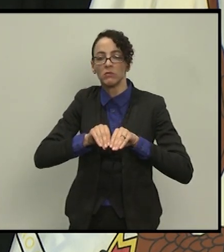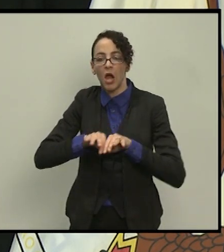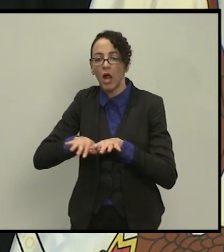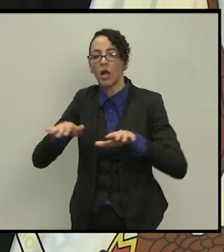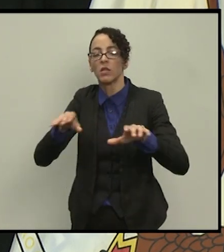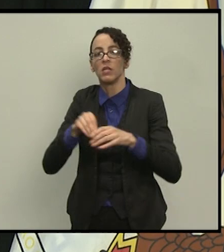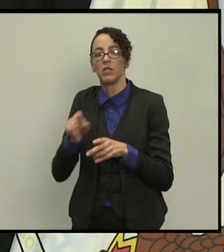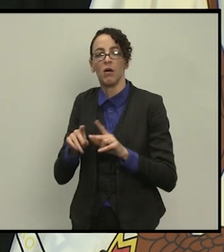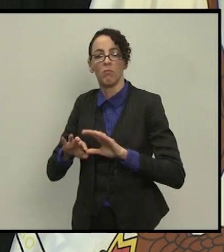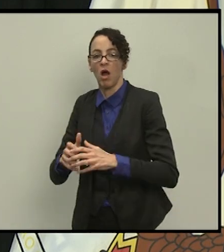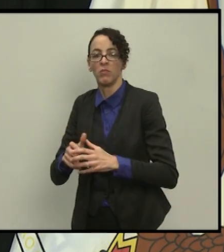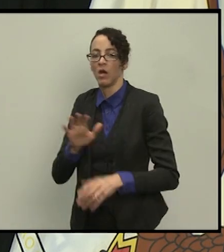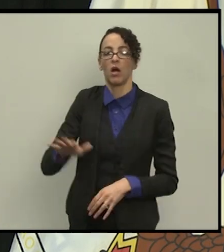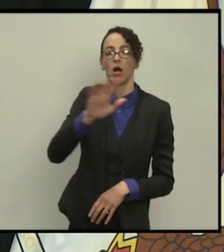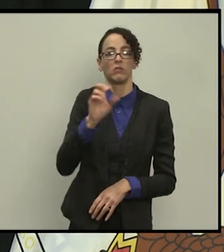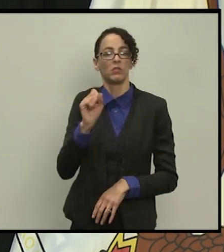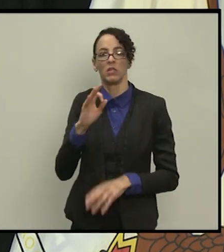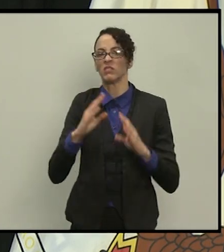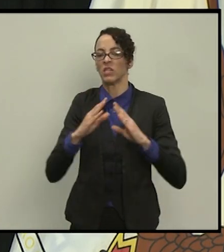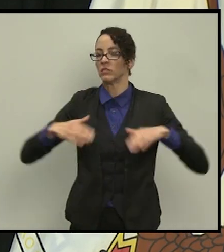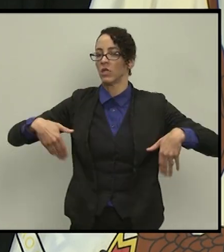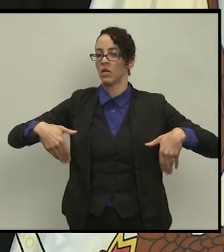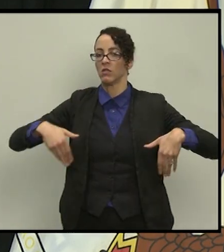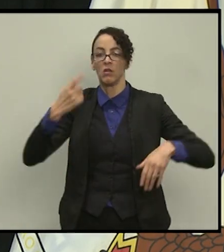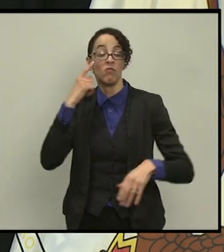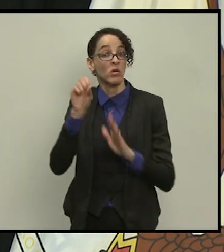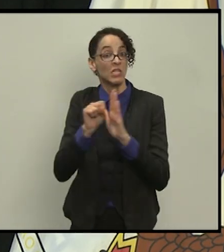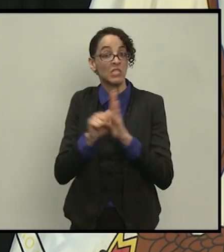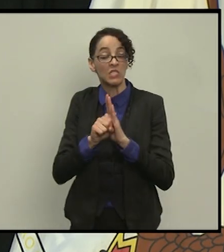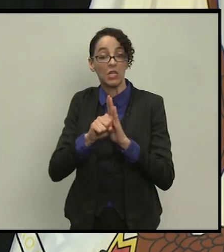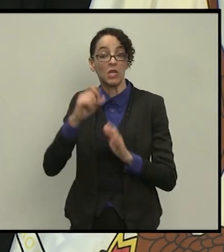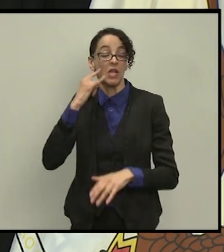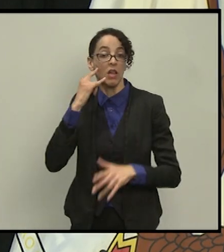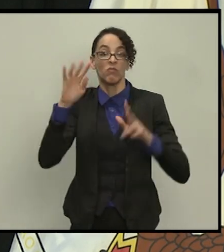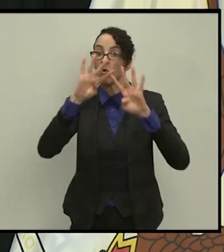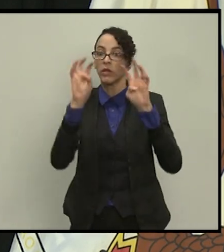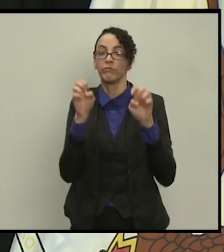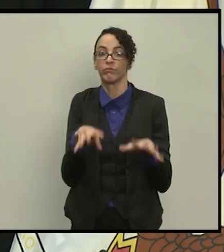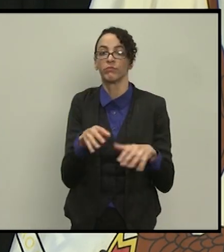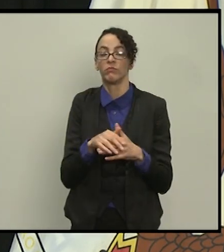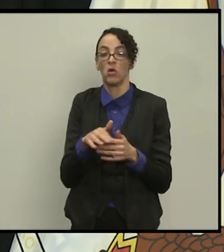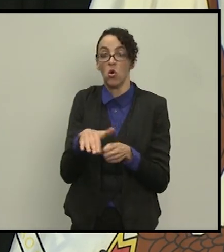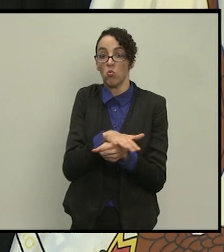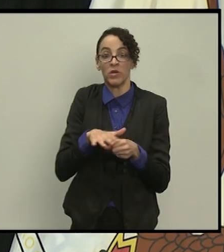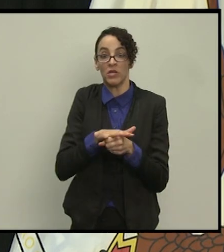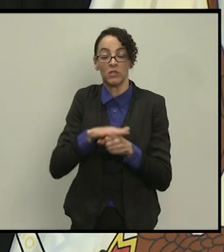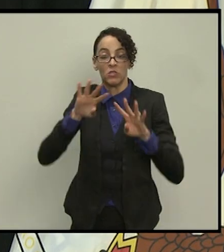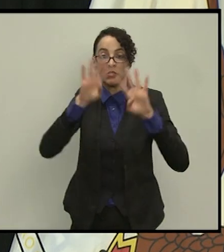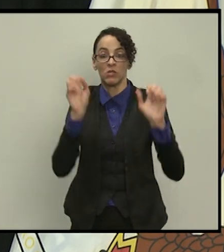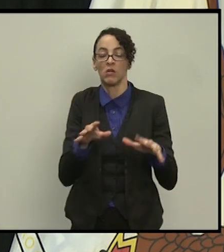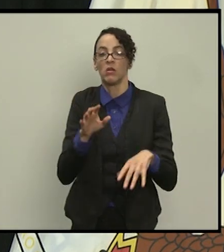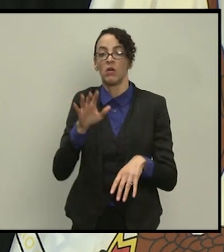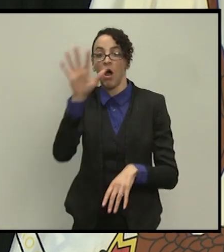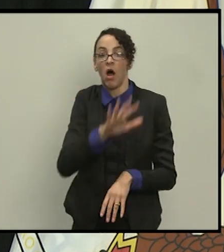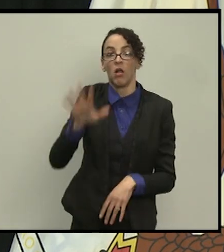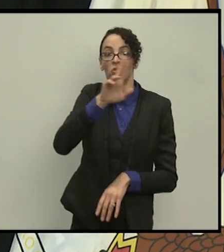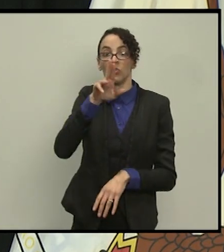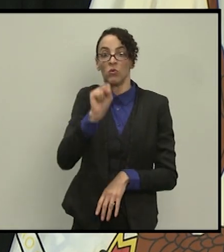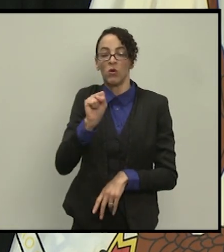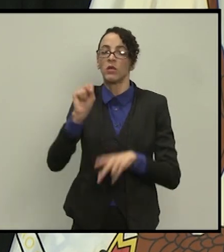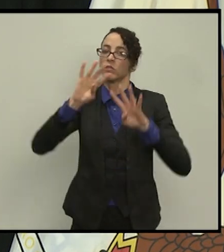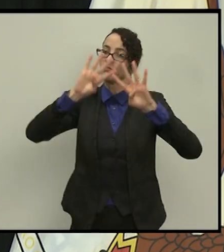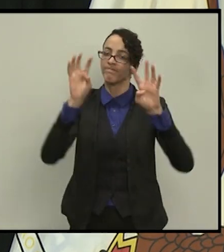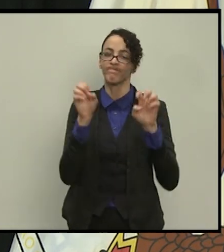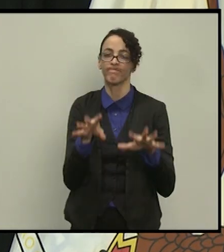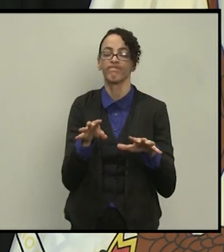populations in the city. We don't know that for the state. We don't know it regionally. We don't know it nationally. But